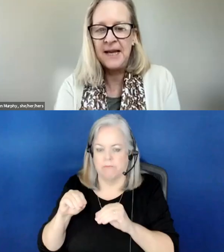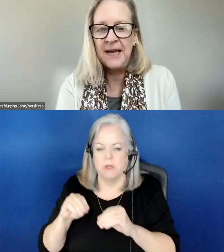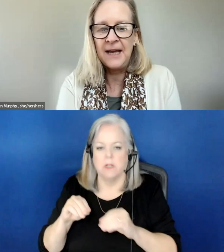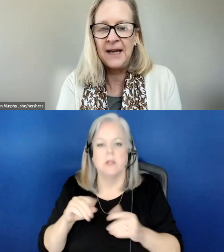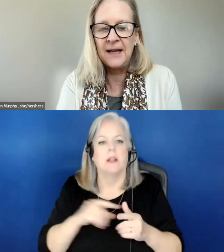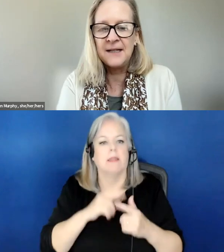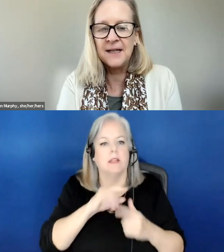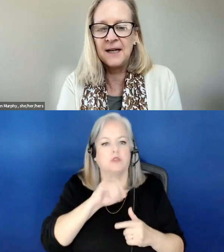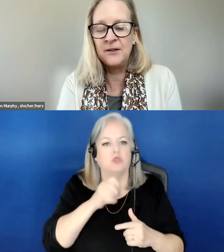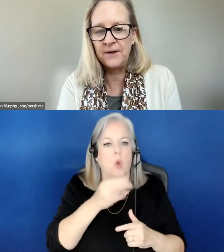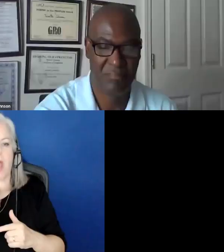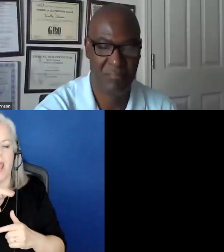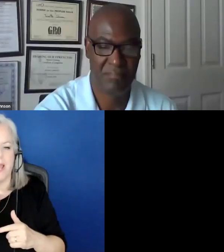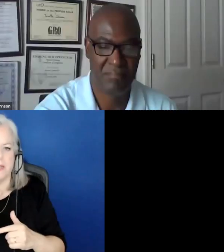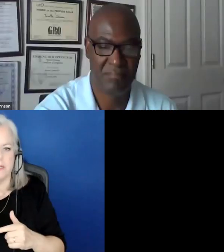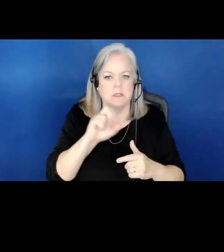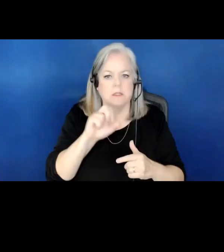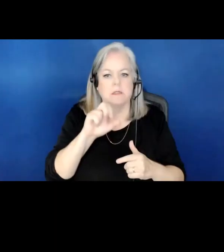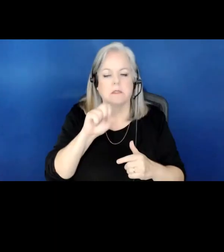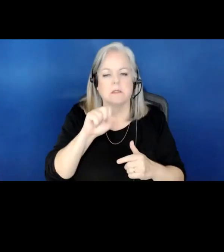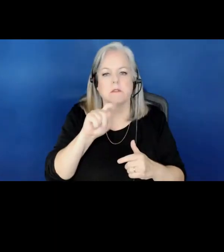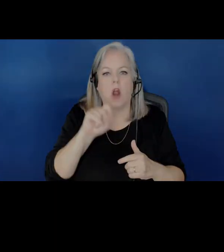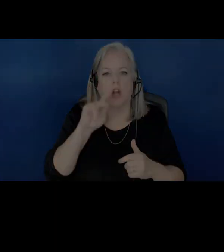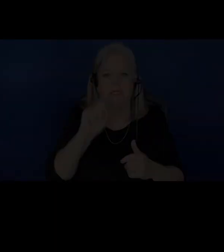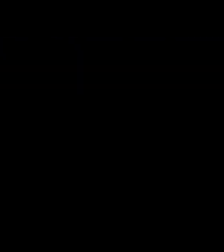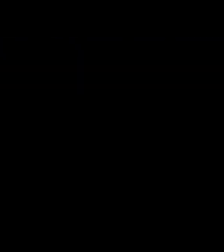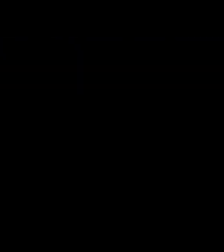Starks and new face to our attendees David Guff